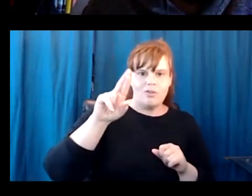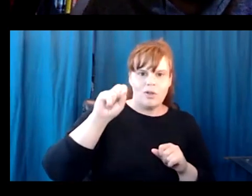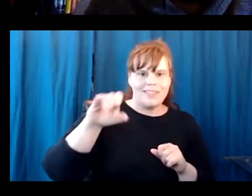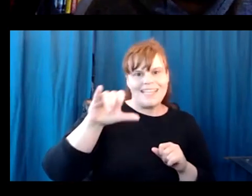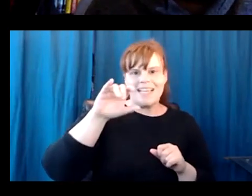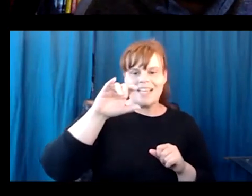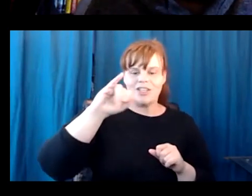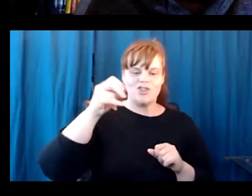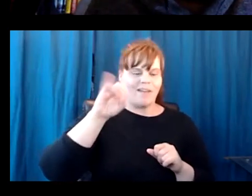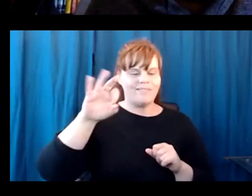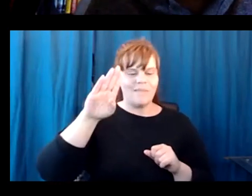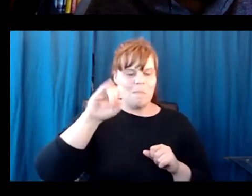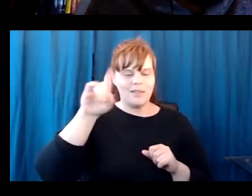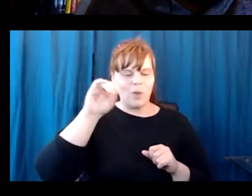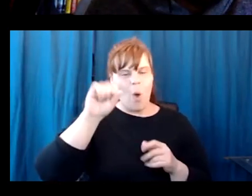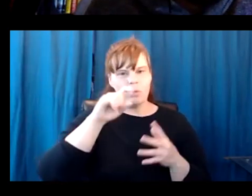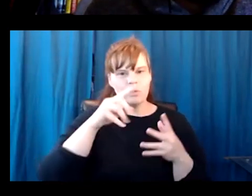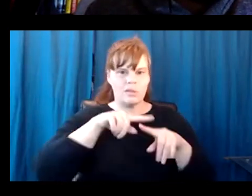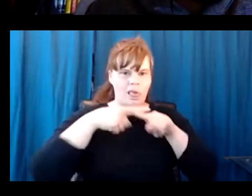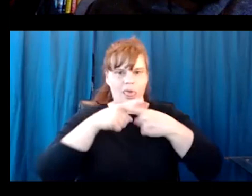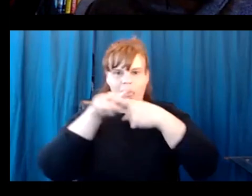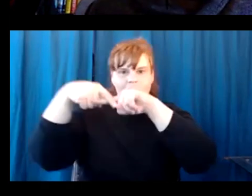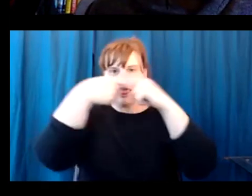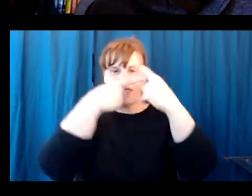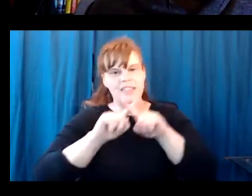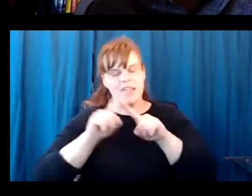garment. He is our terminus.